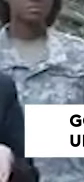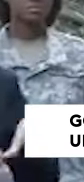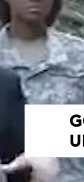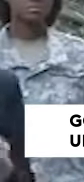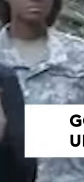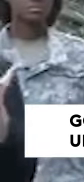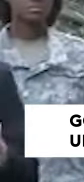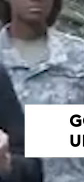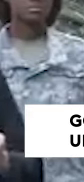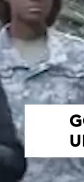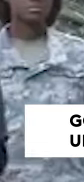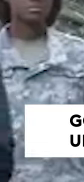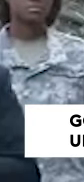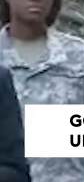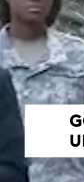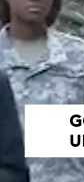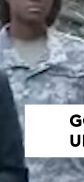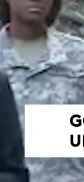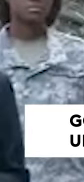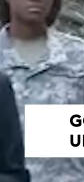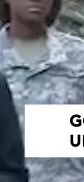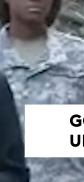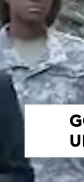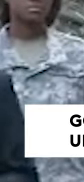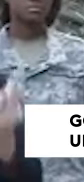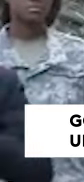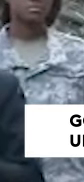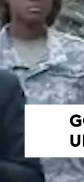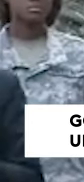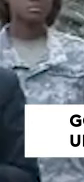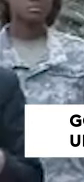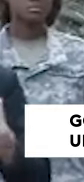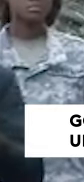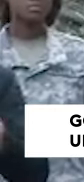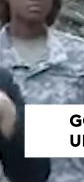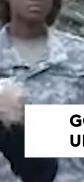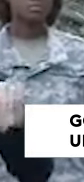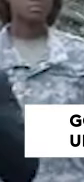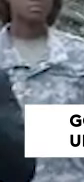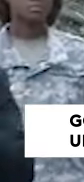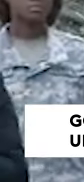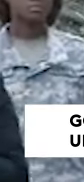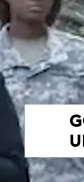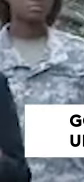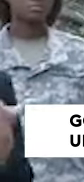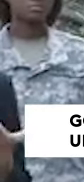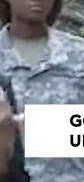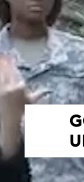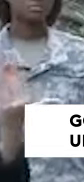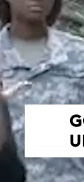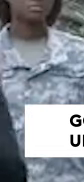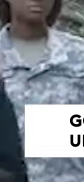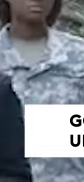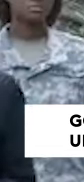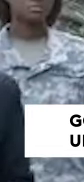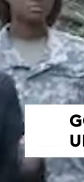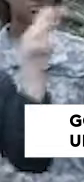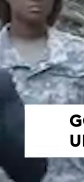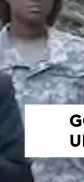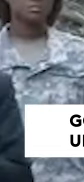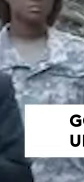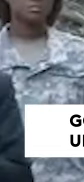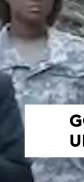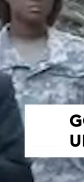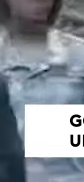get people hooked up back online as quickly as possible. So I want to thank everybody for what they've been able to do to work, to